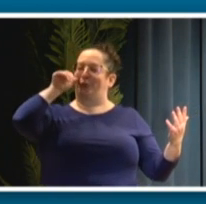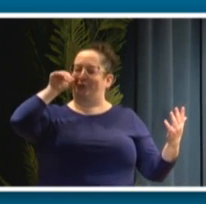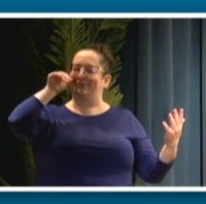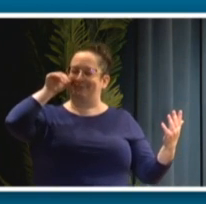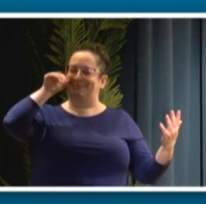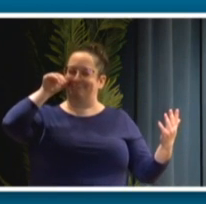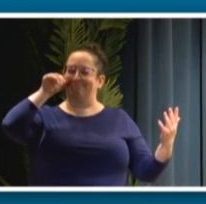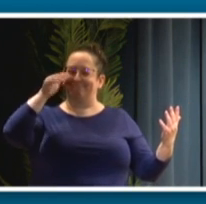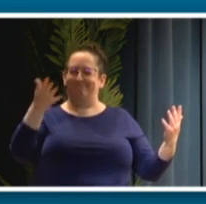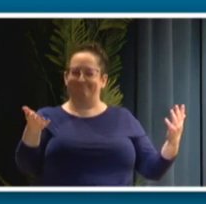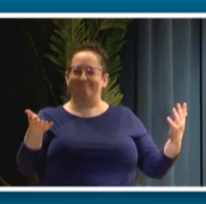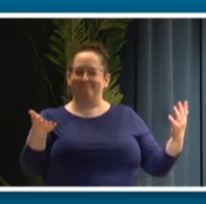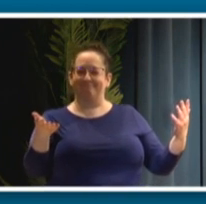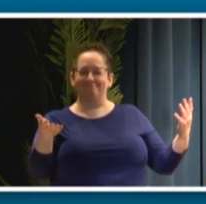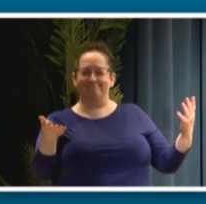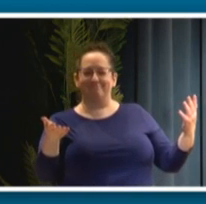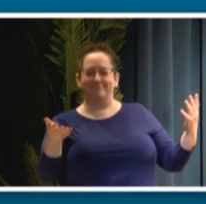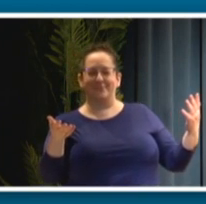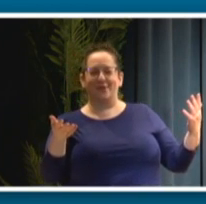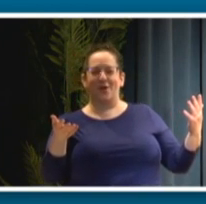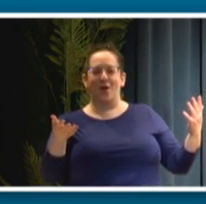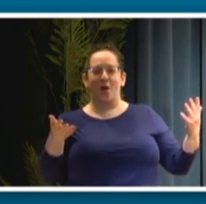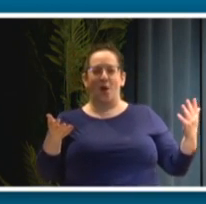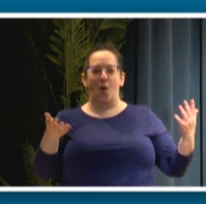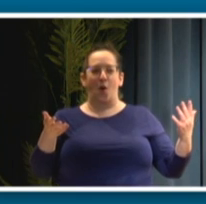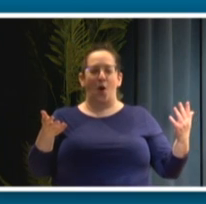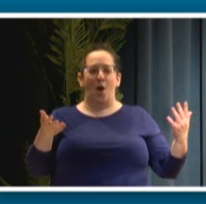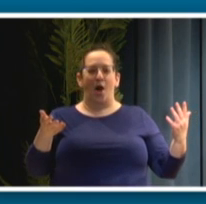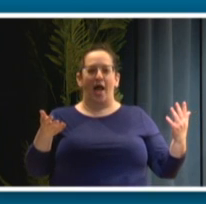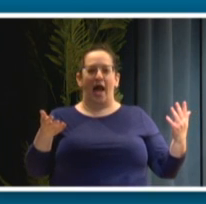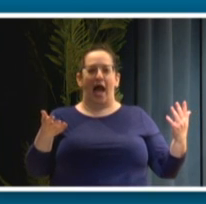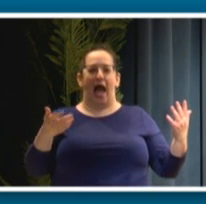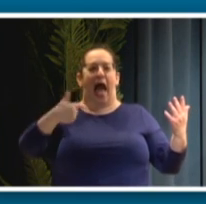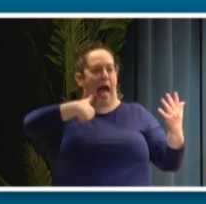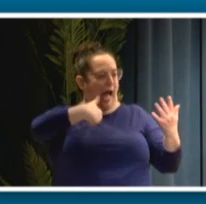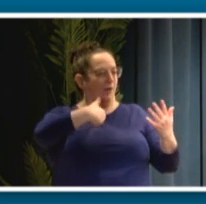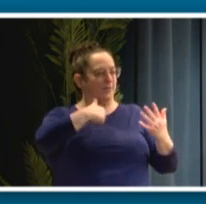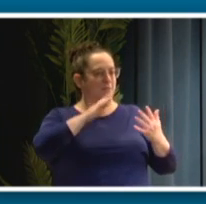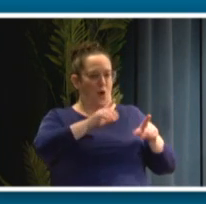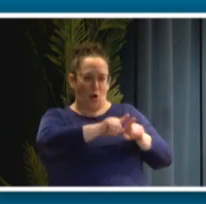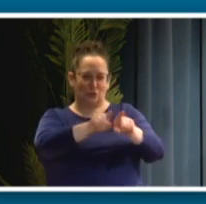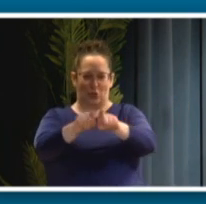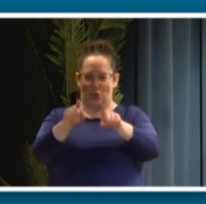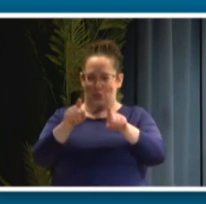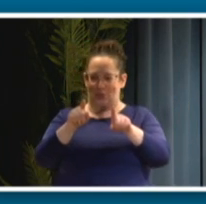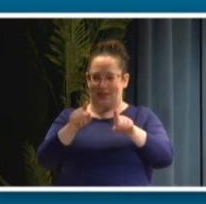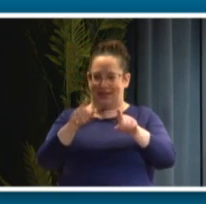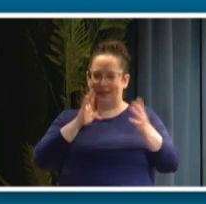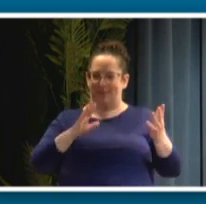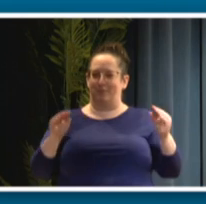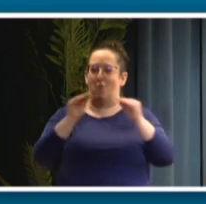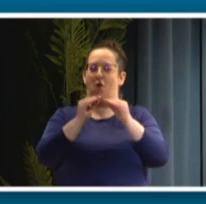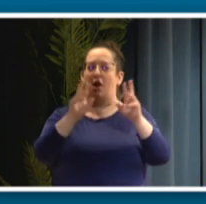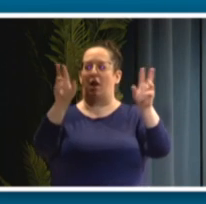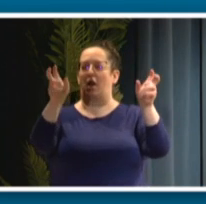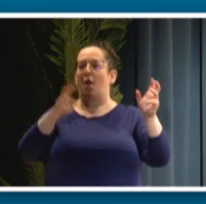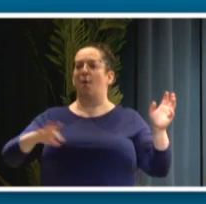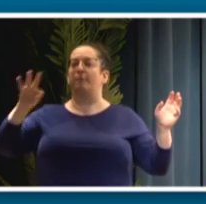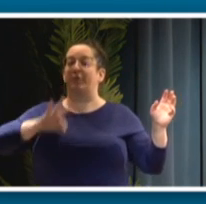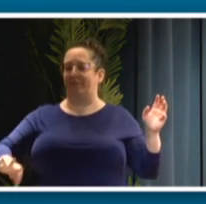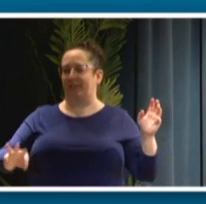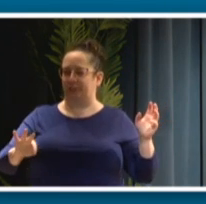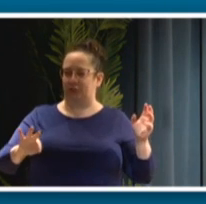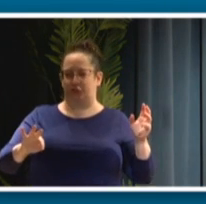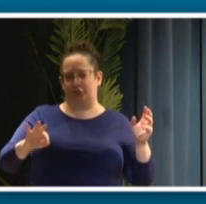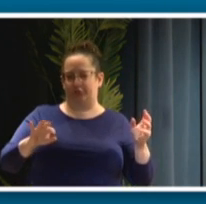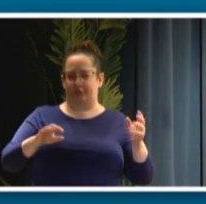sort of with more than one affirmative space, right? So if school wasn't an affirmative space, I had my homeboys in the neighborhood who always